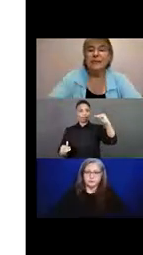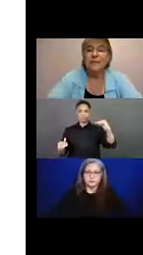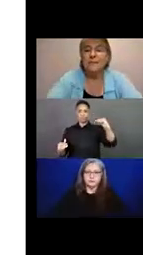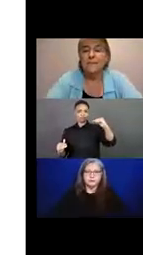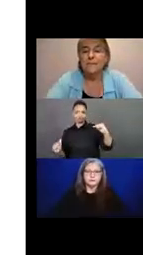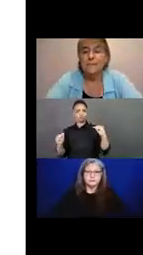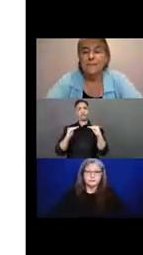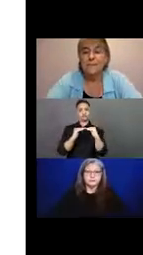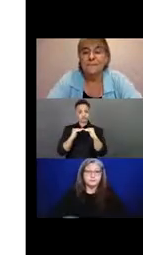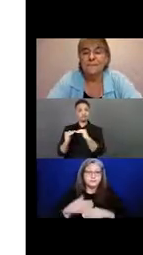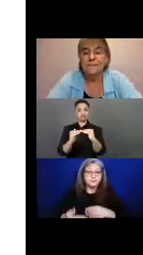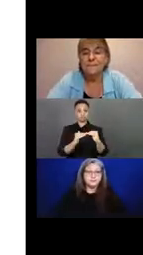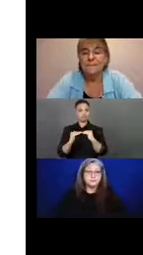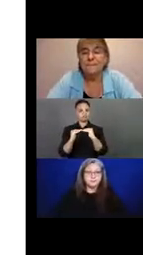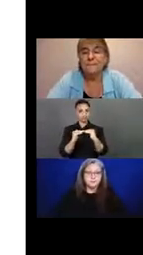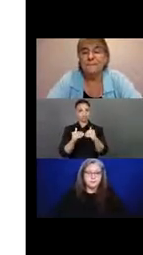Next.